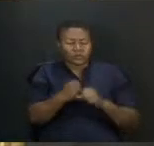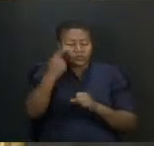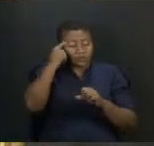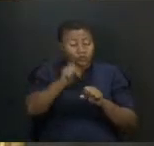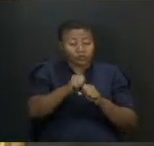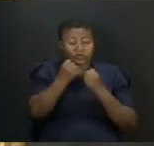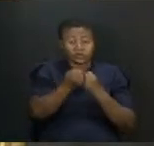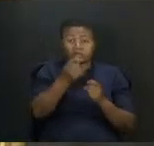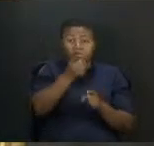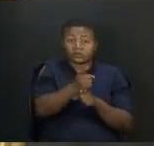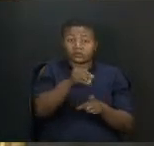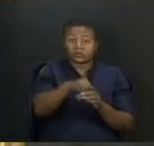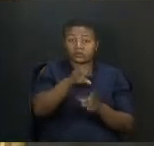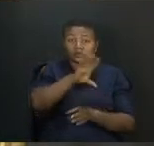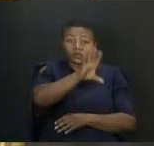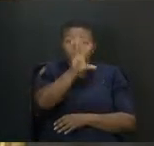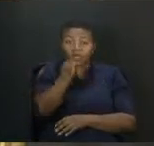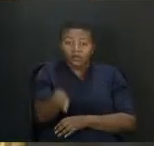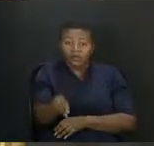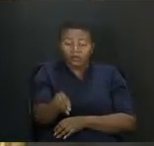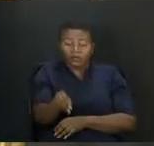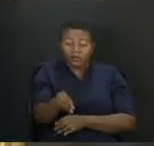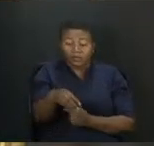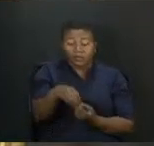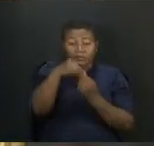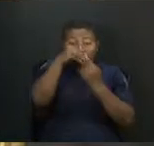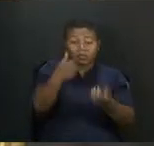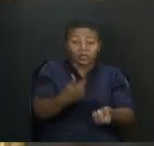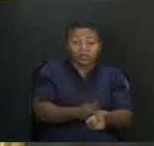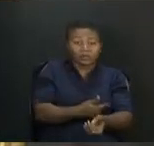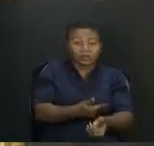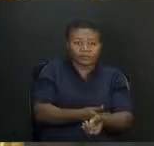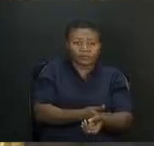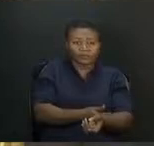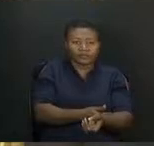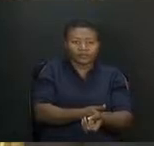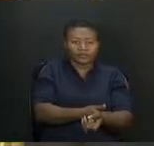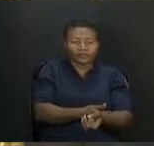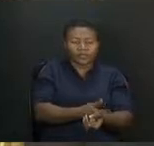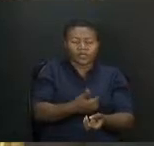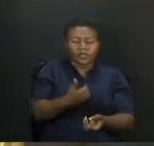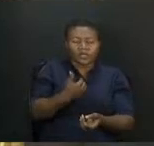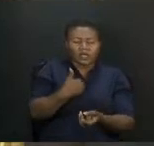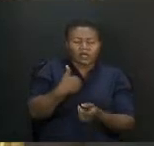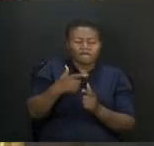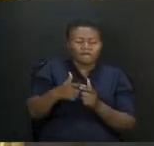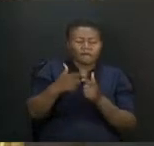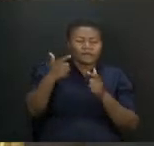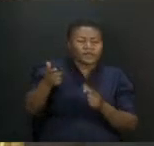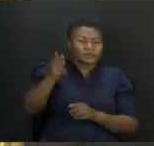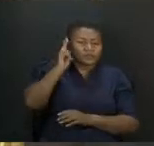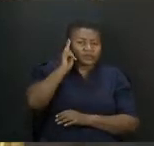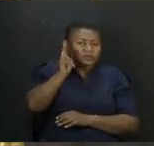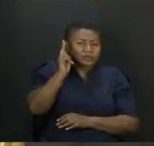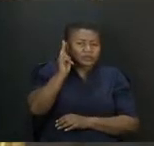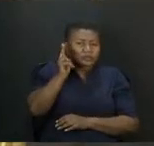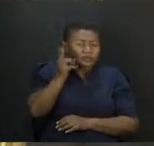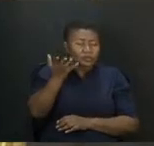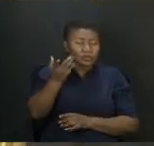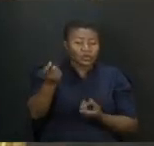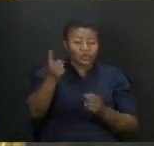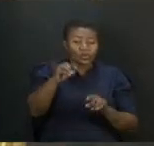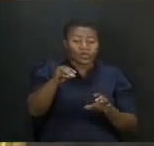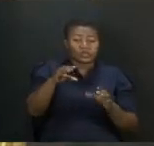Africa, and more especially Ghana, is deeply rooted in history and dates back in the Berlin Conference